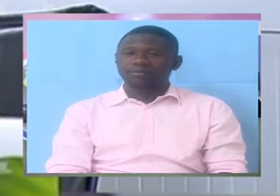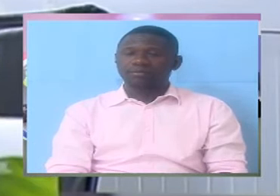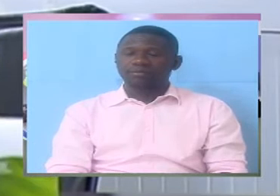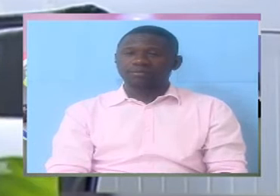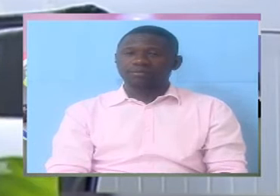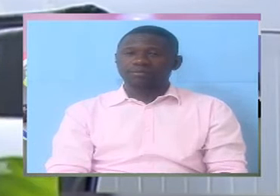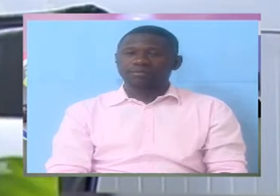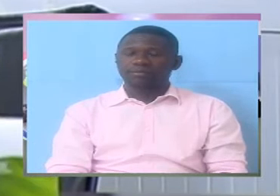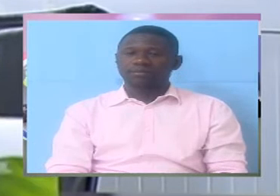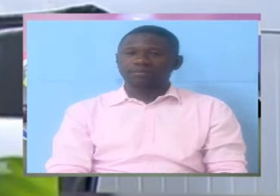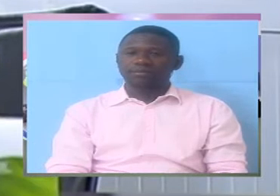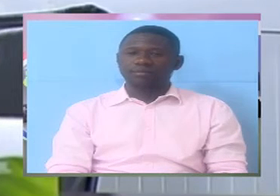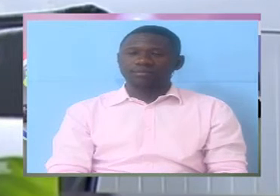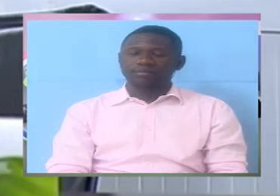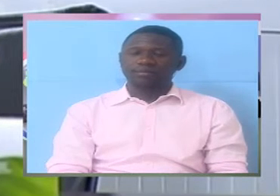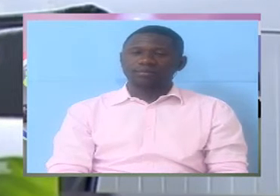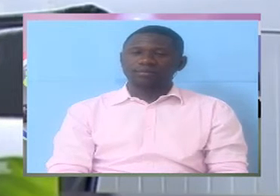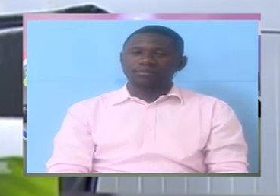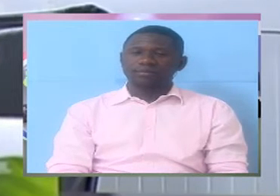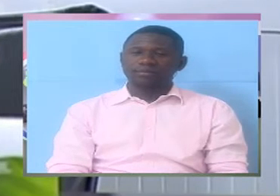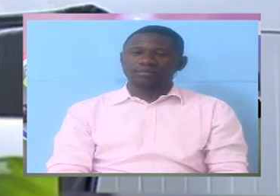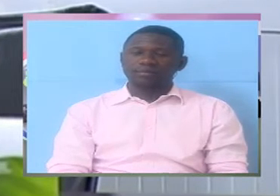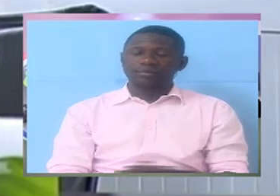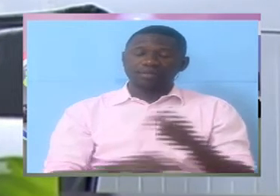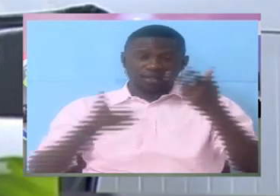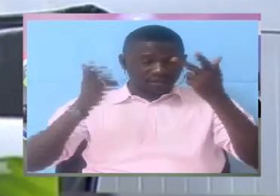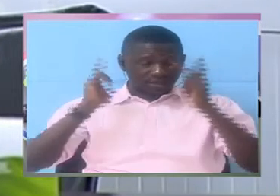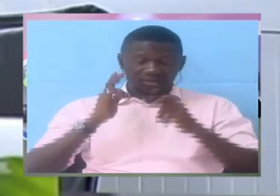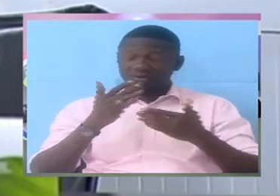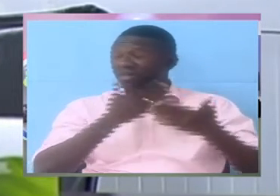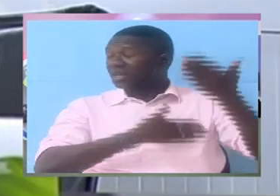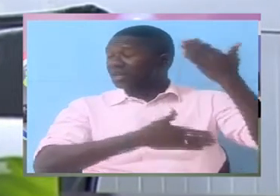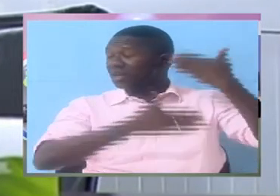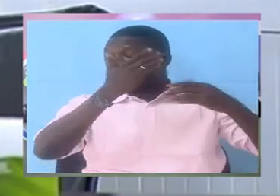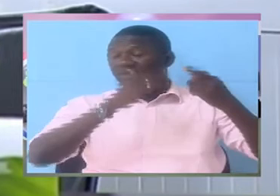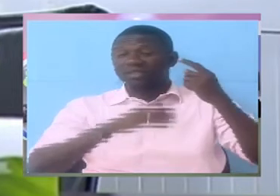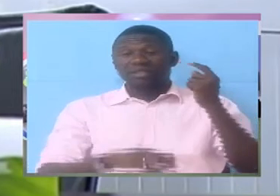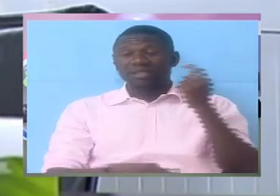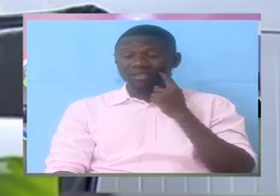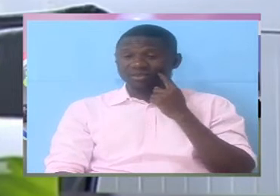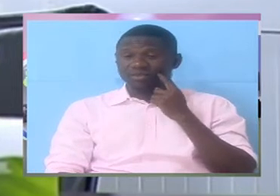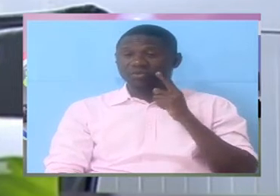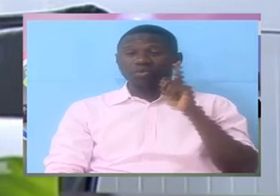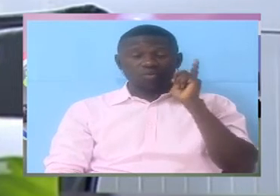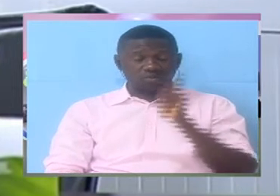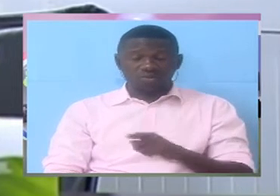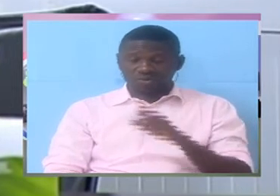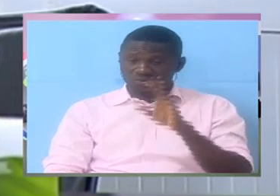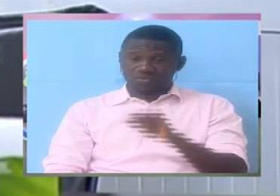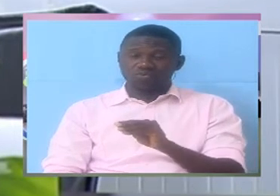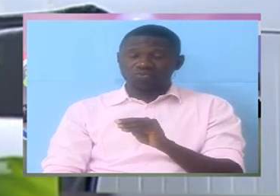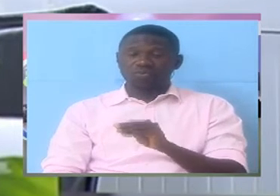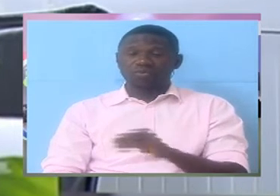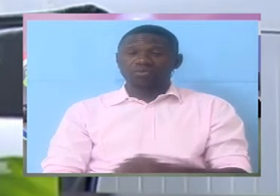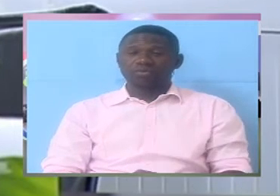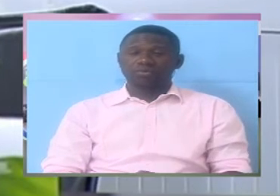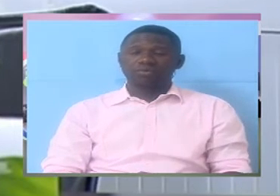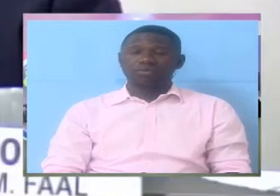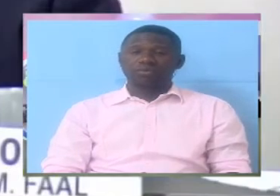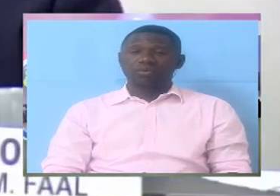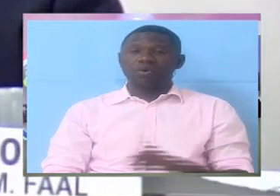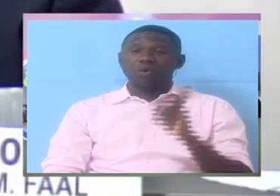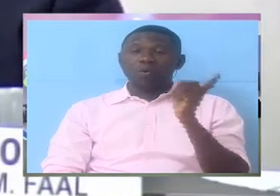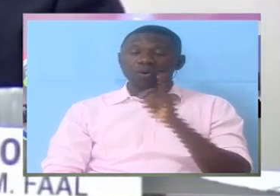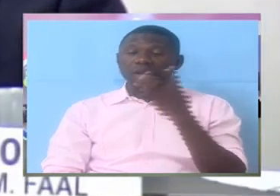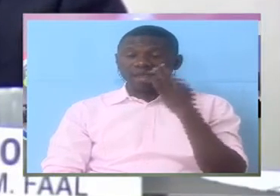Council. In those days, you have to. What if they come here and say they